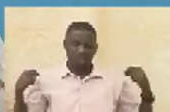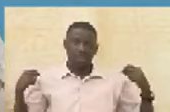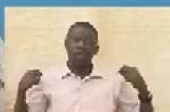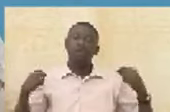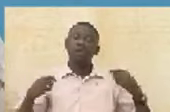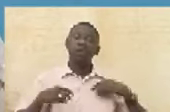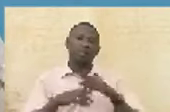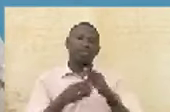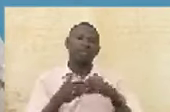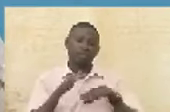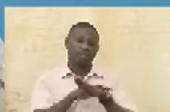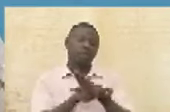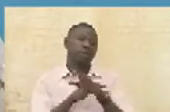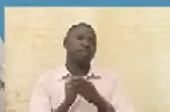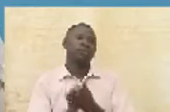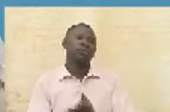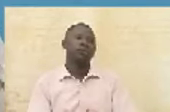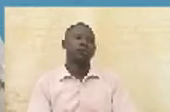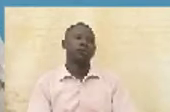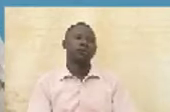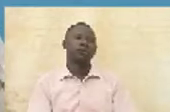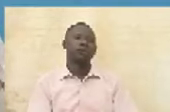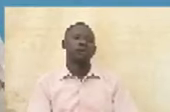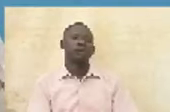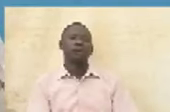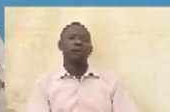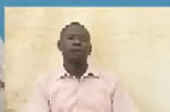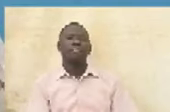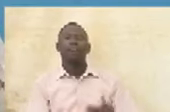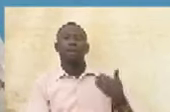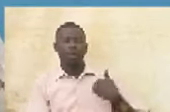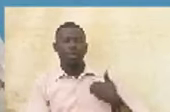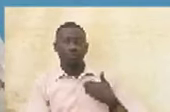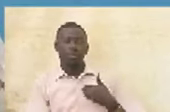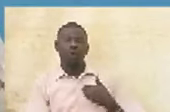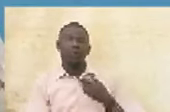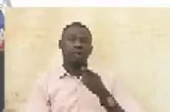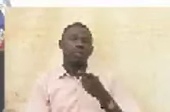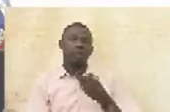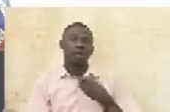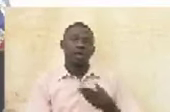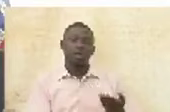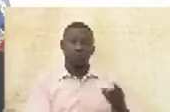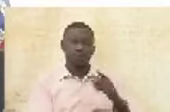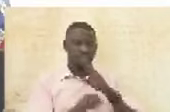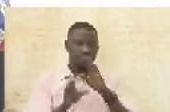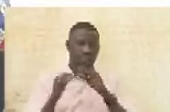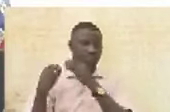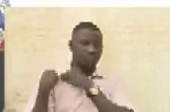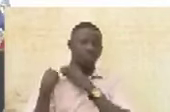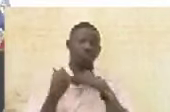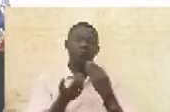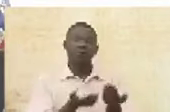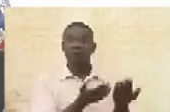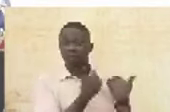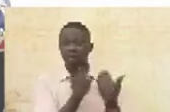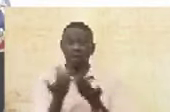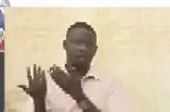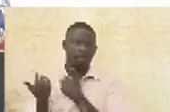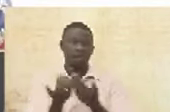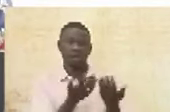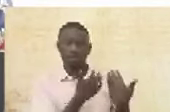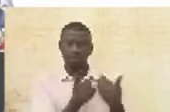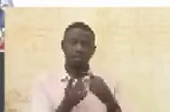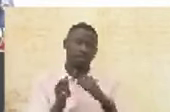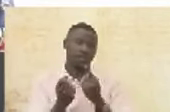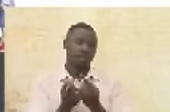garments. The people that were carrying out the bathing, ako mol menu yalon ko le